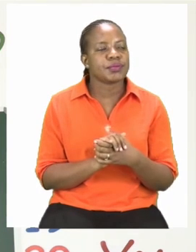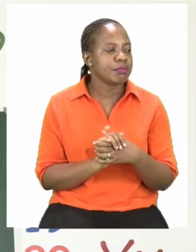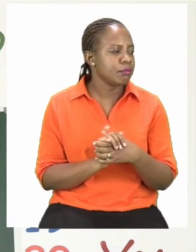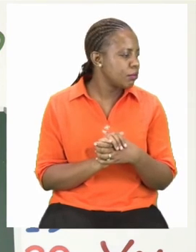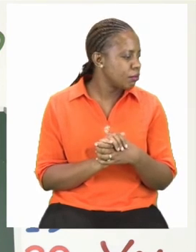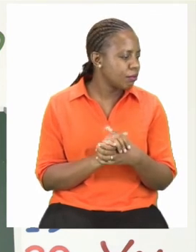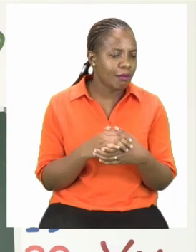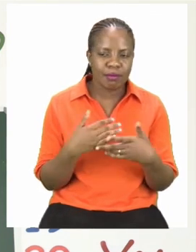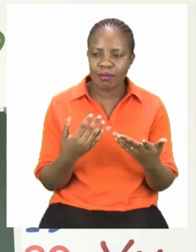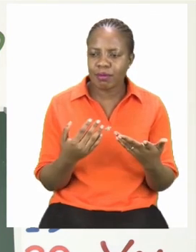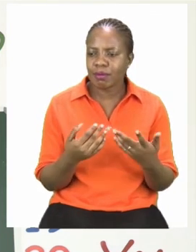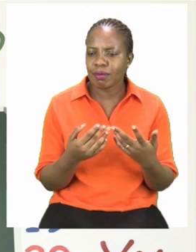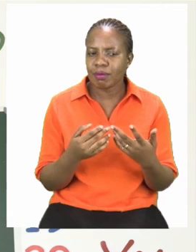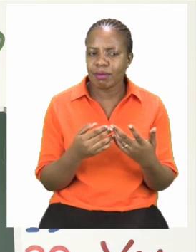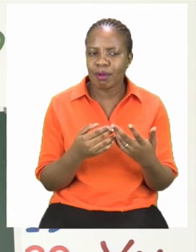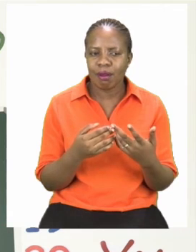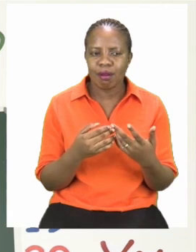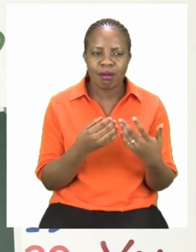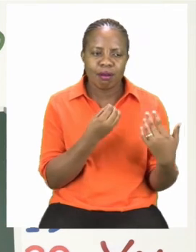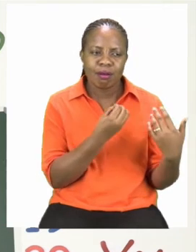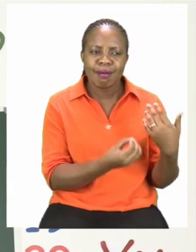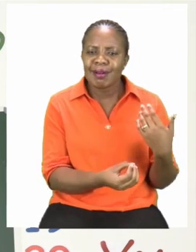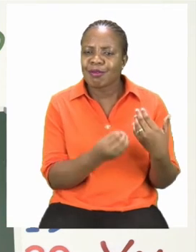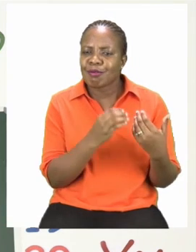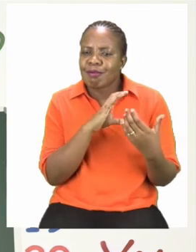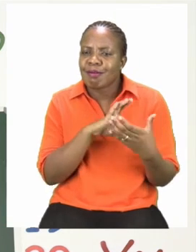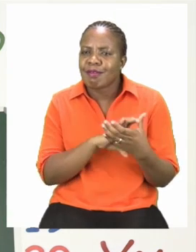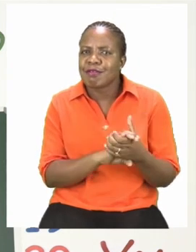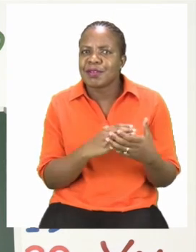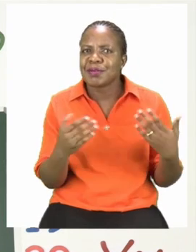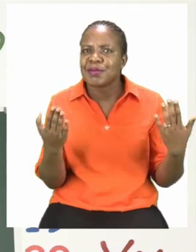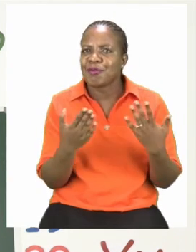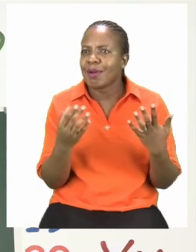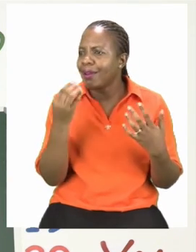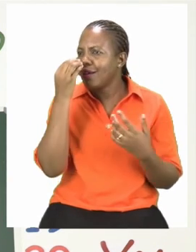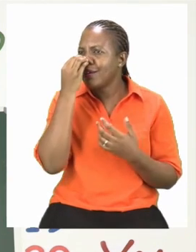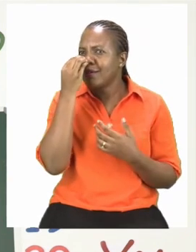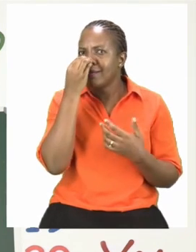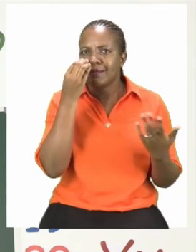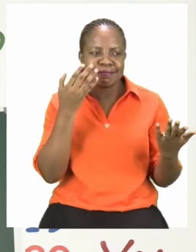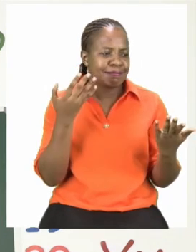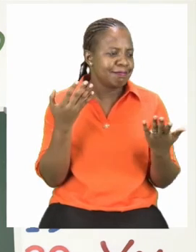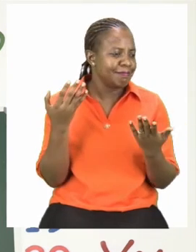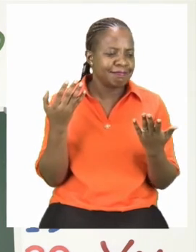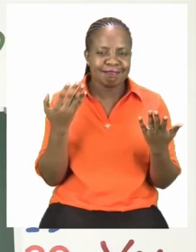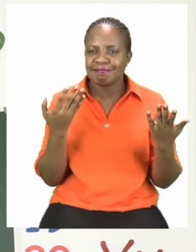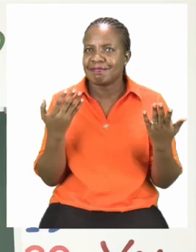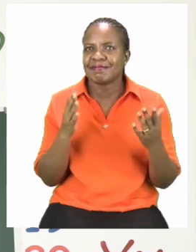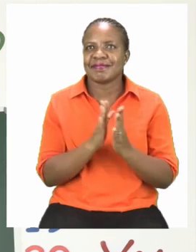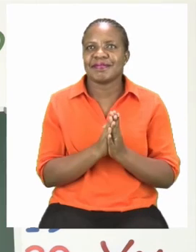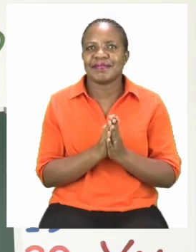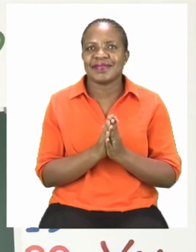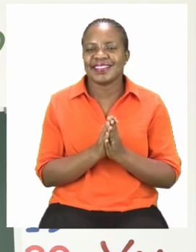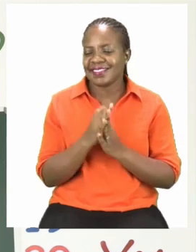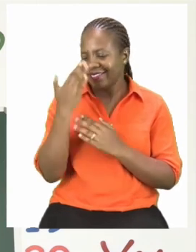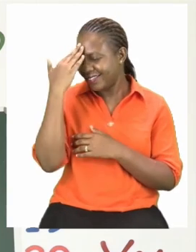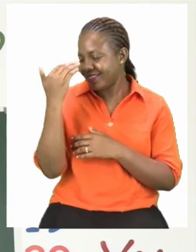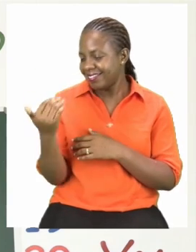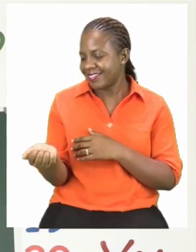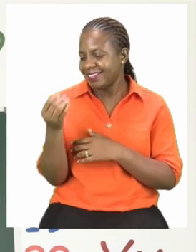second part of our exercise is asking us to match. We have 3 Namibian flags with numbers on